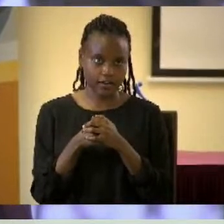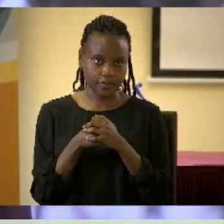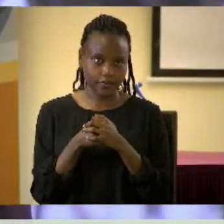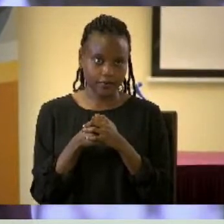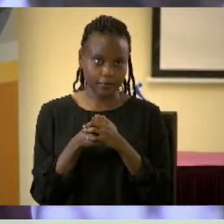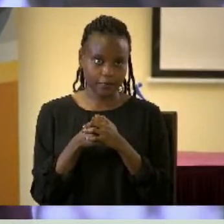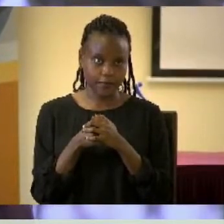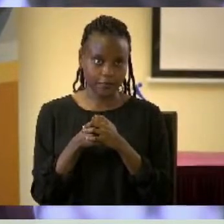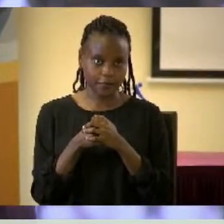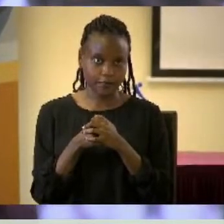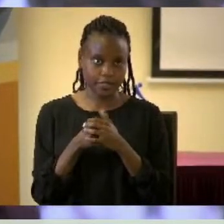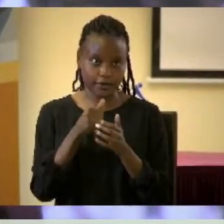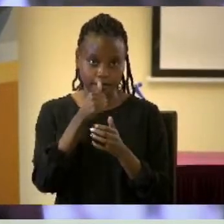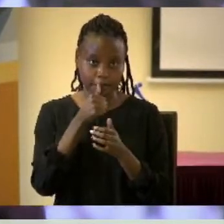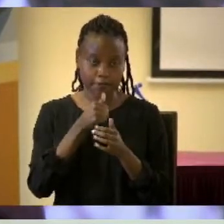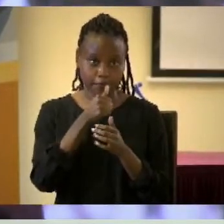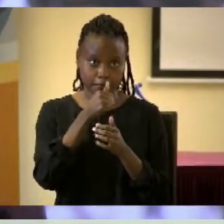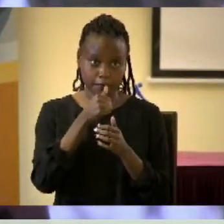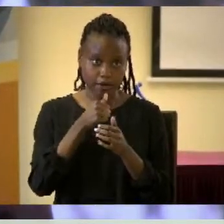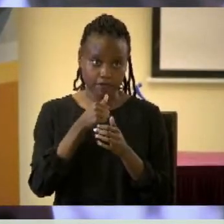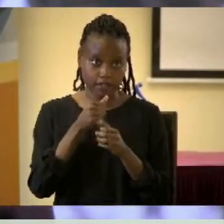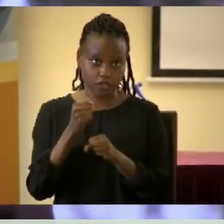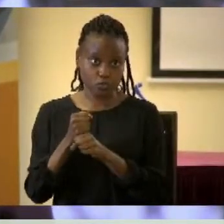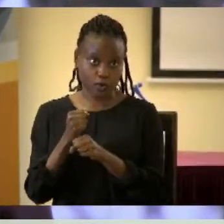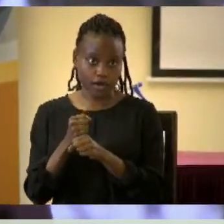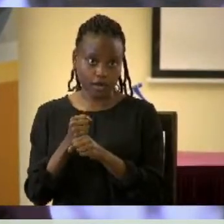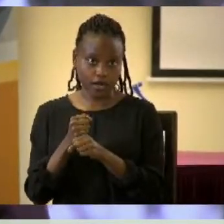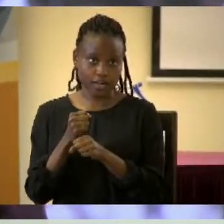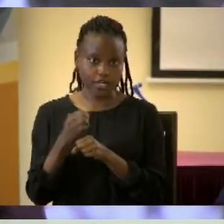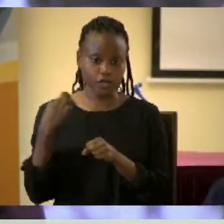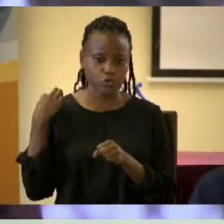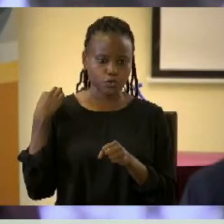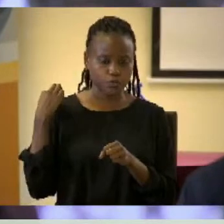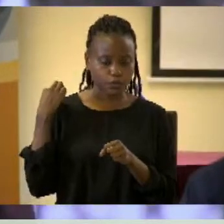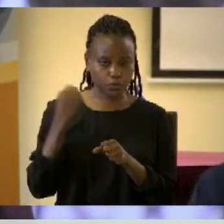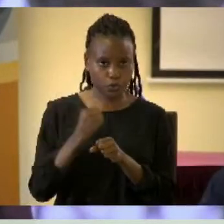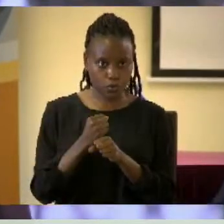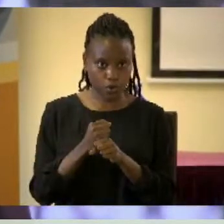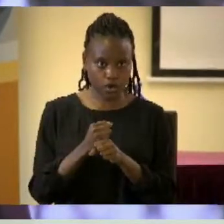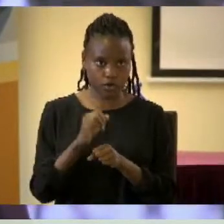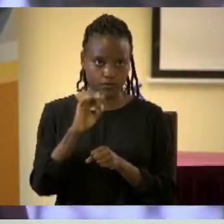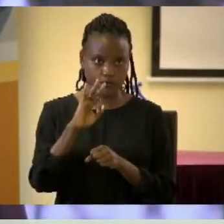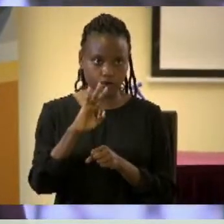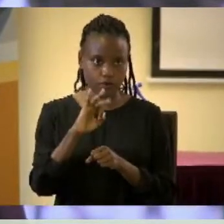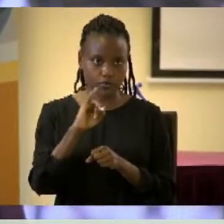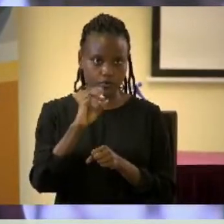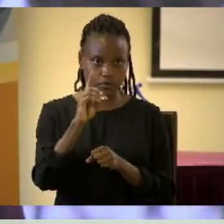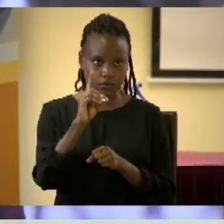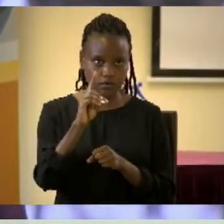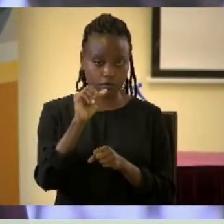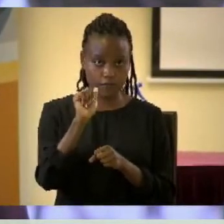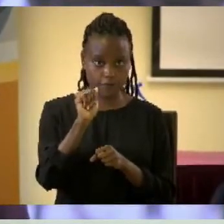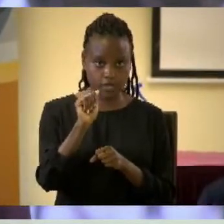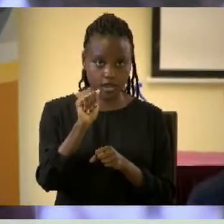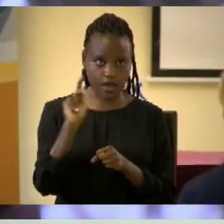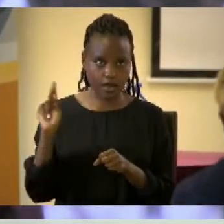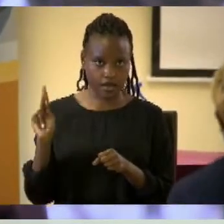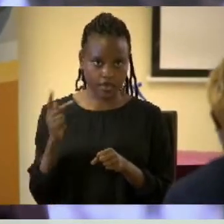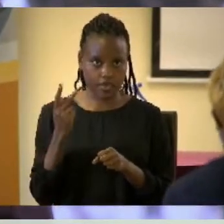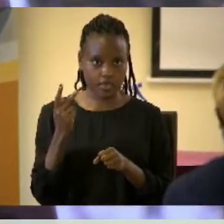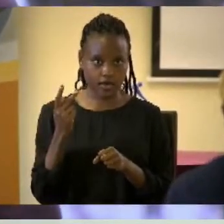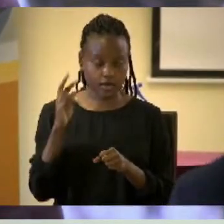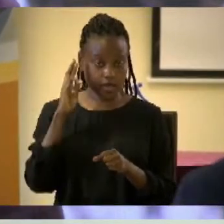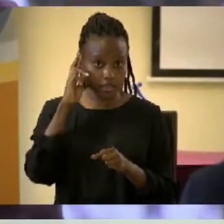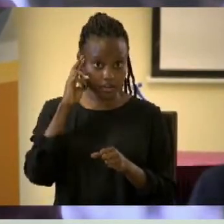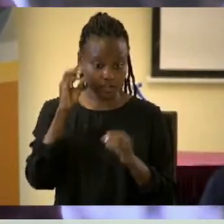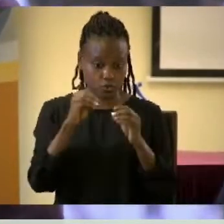while in private practice, I did a lot of pro bono work for FIDA Kenya, and probably that's the reason when the